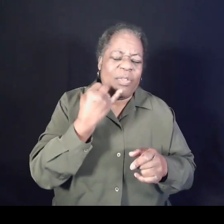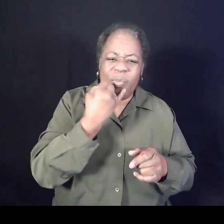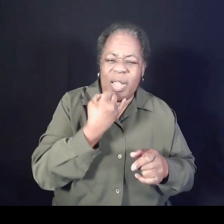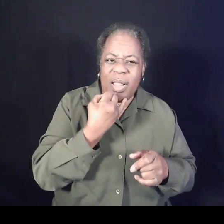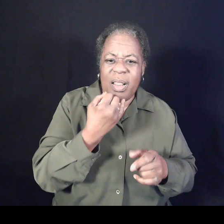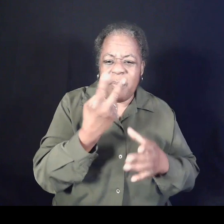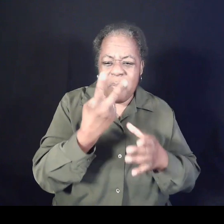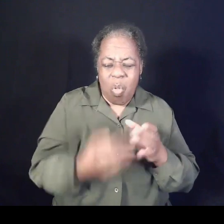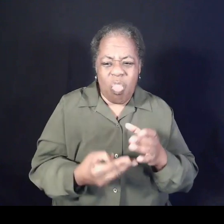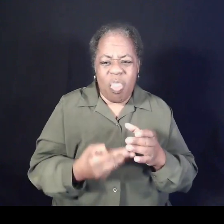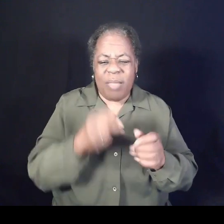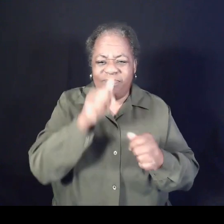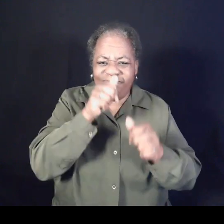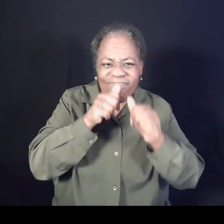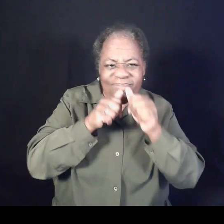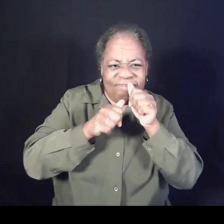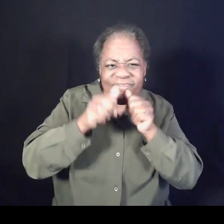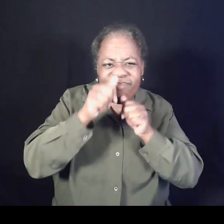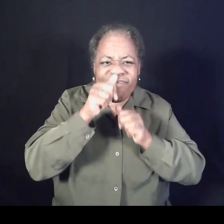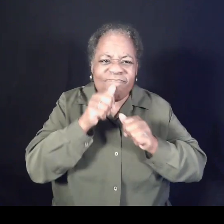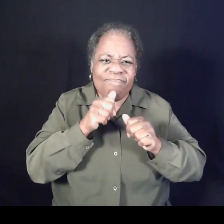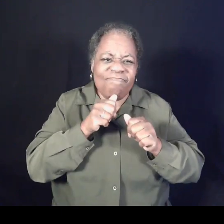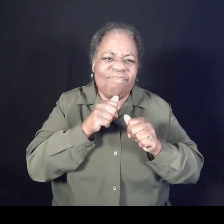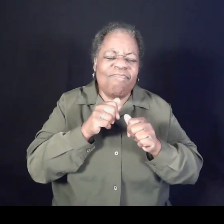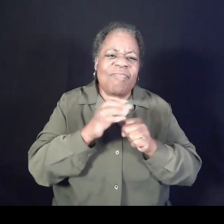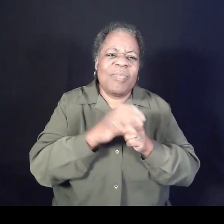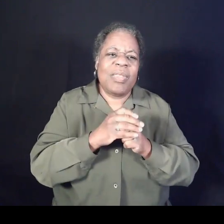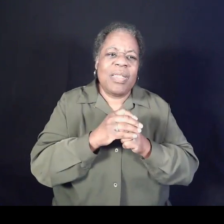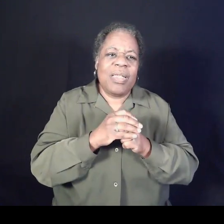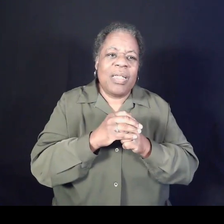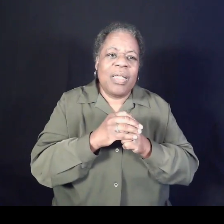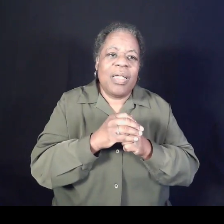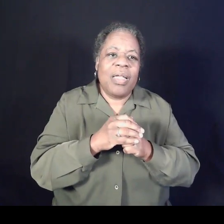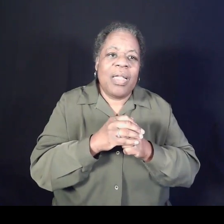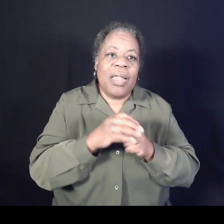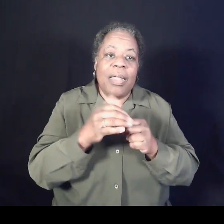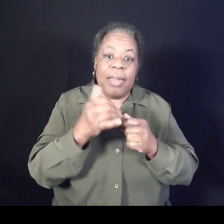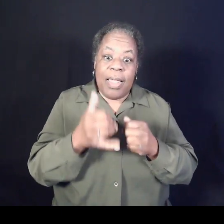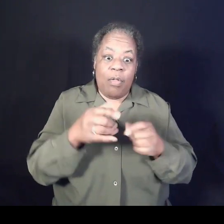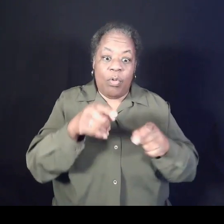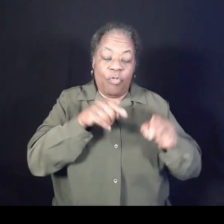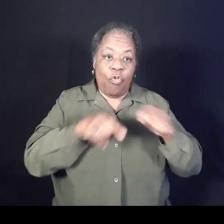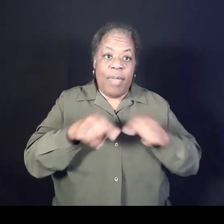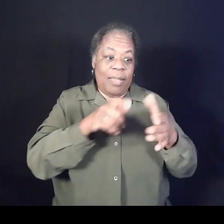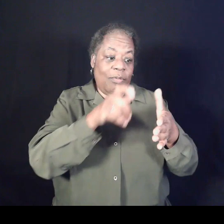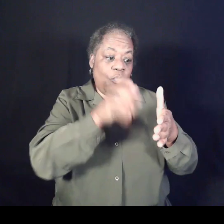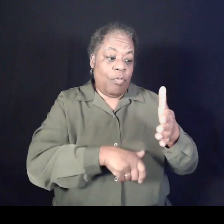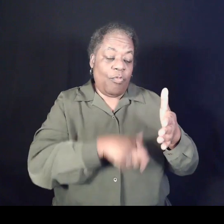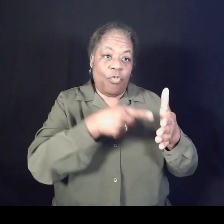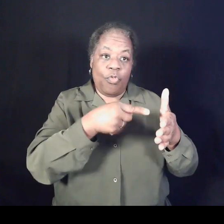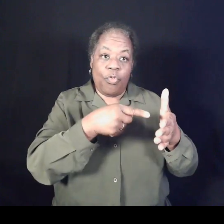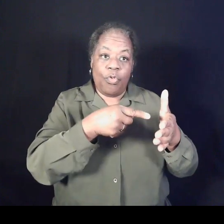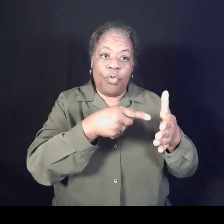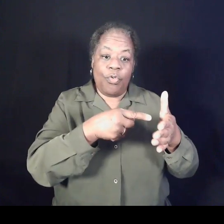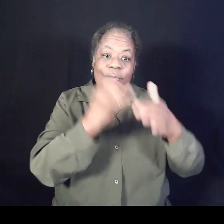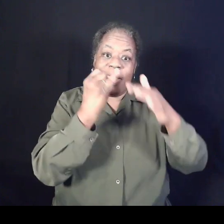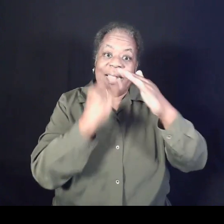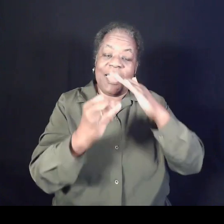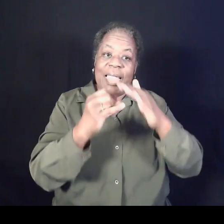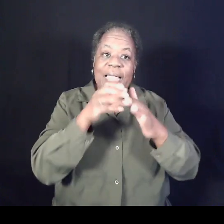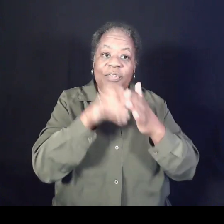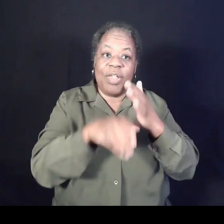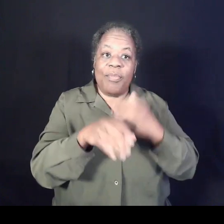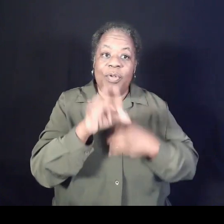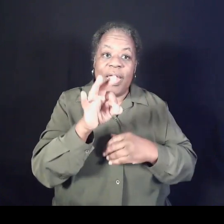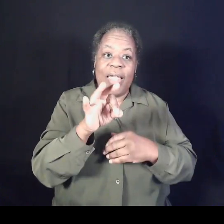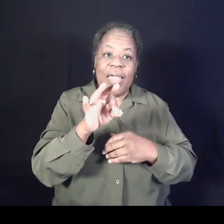So with both that ancient and modern conflict in mind, let's get back to our text. Because here in Isaiah 9, Isaiah looks